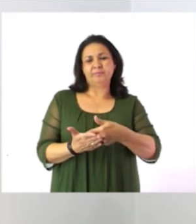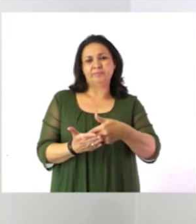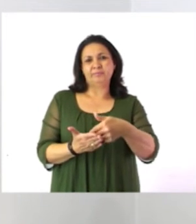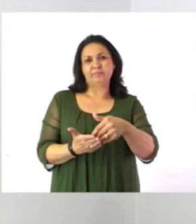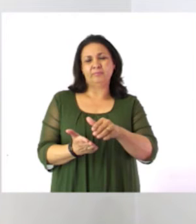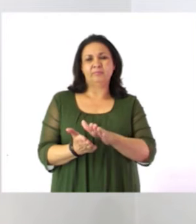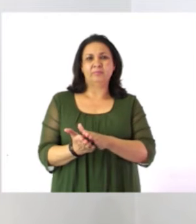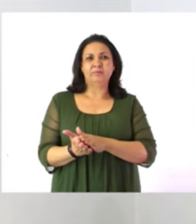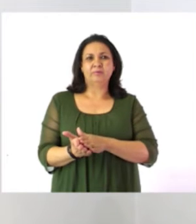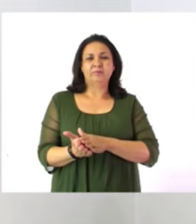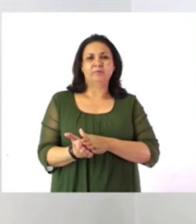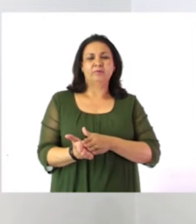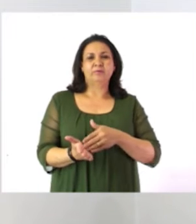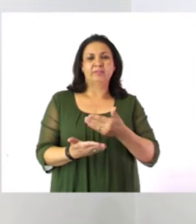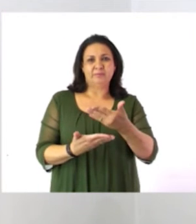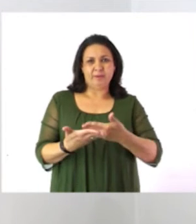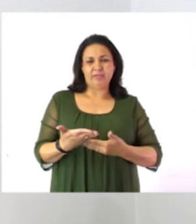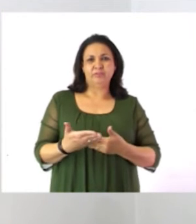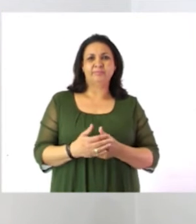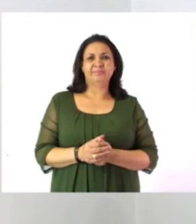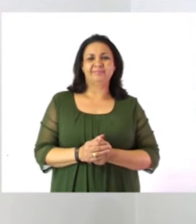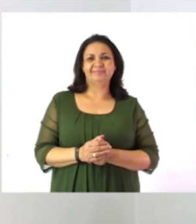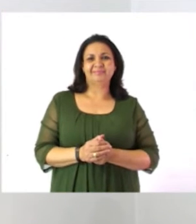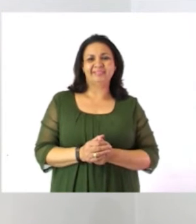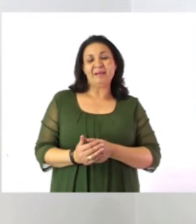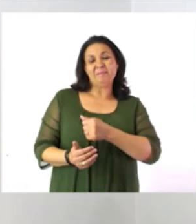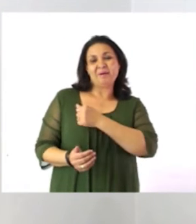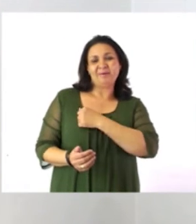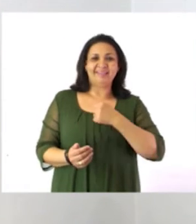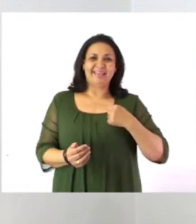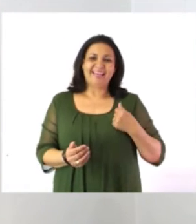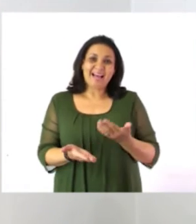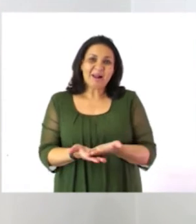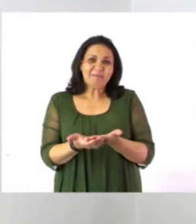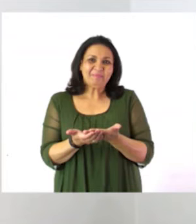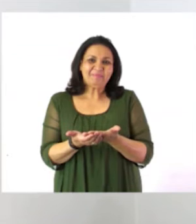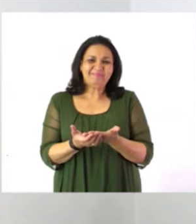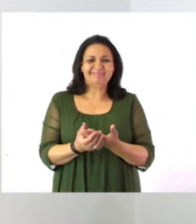place on this page. Can you do that? Can mommy and daddy help you?